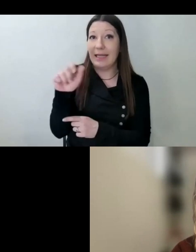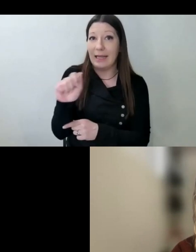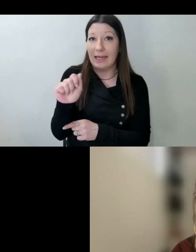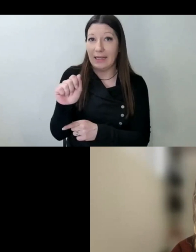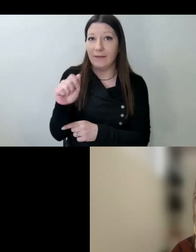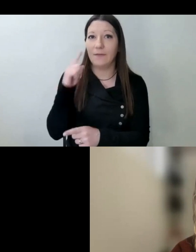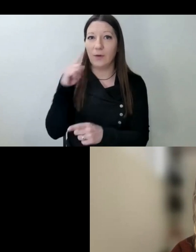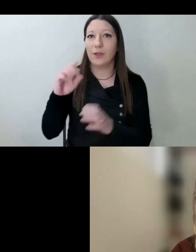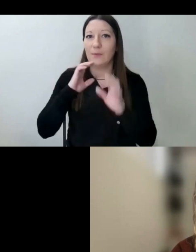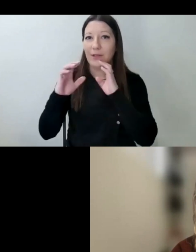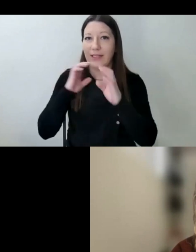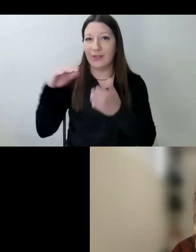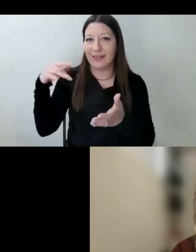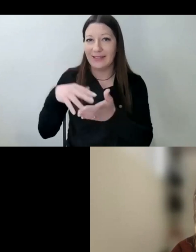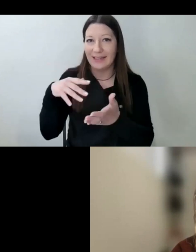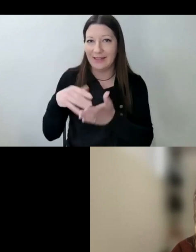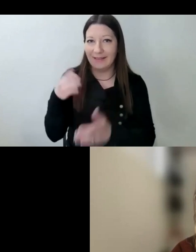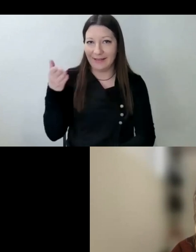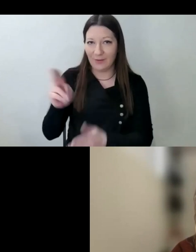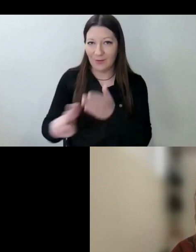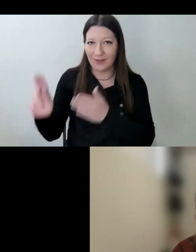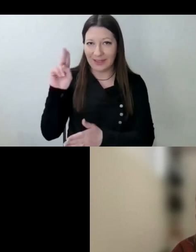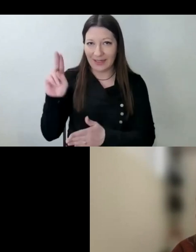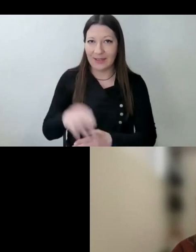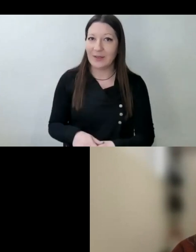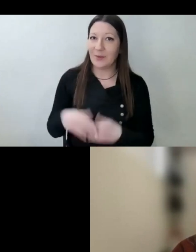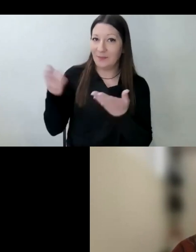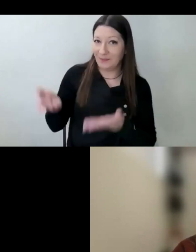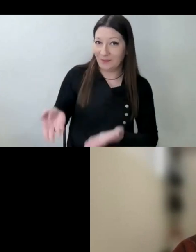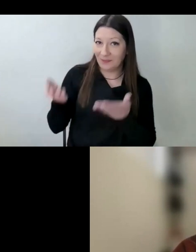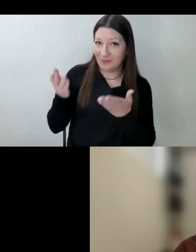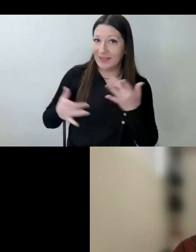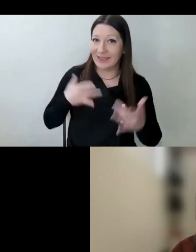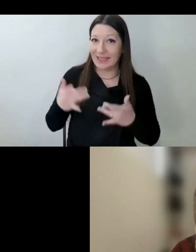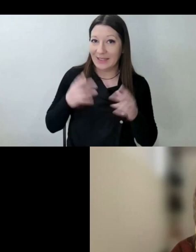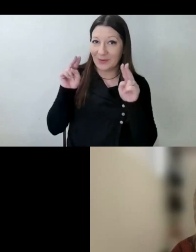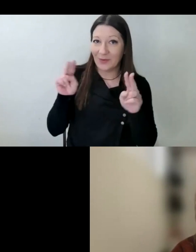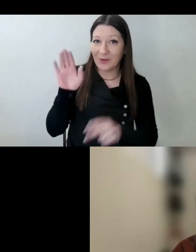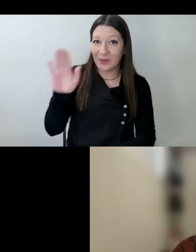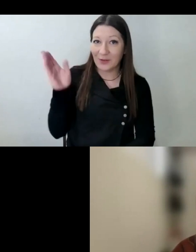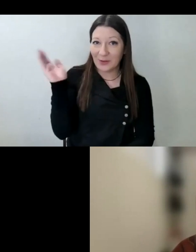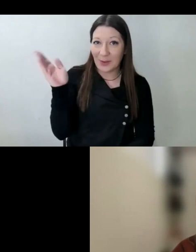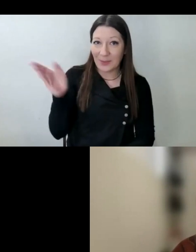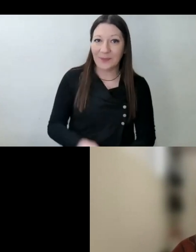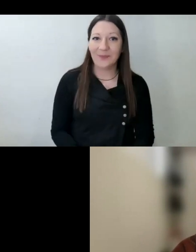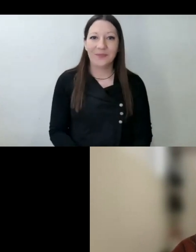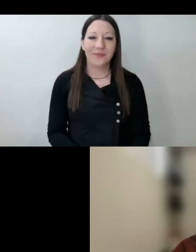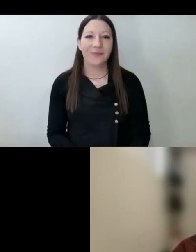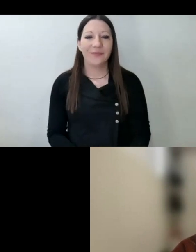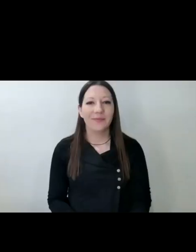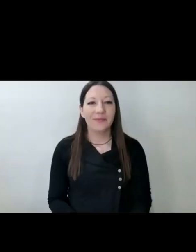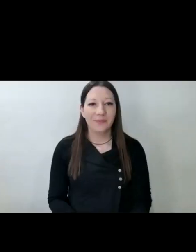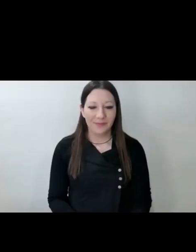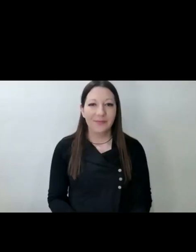So here you are, Amy. We can't wait to hear you talk. Thank you, Bruno. I'll just share my screen right